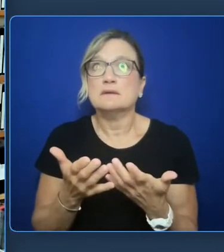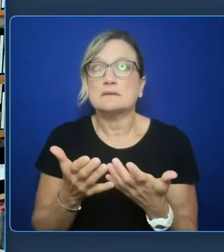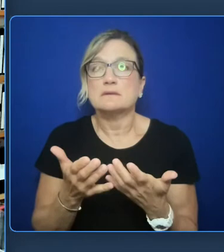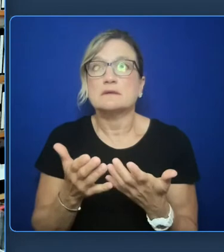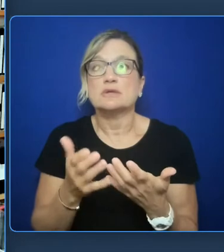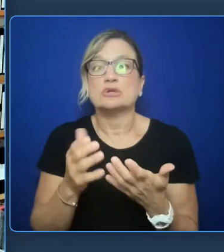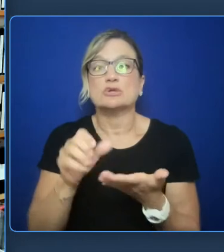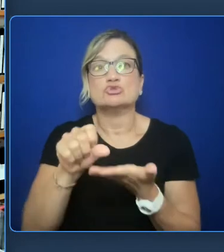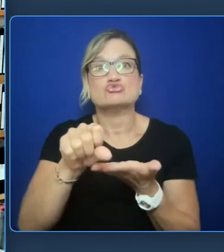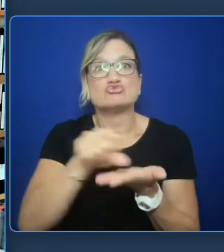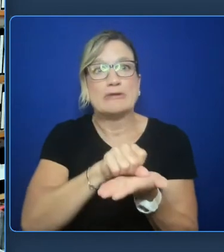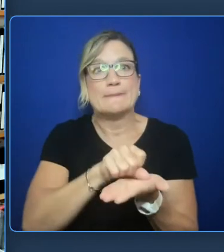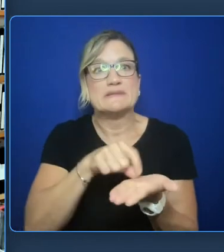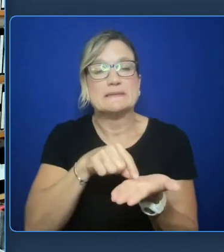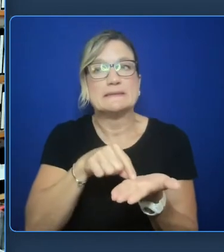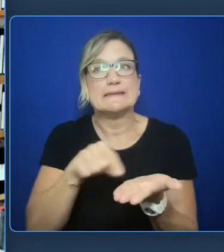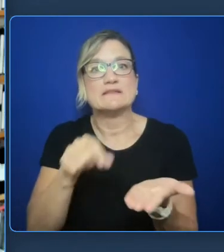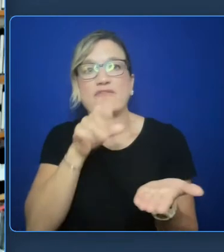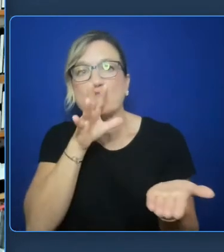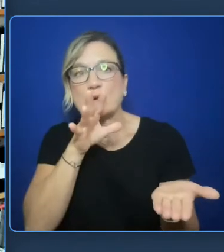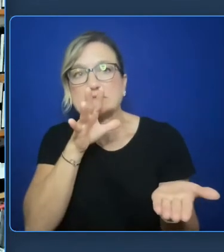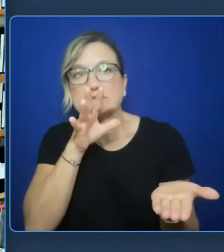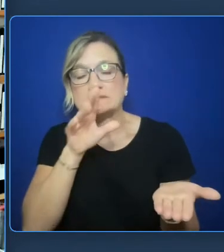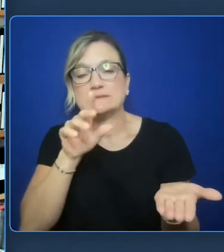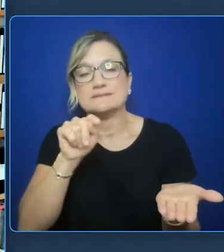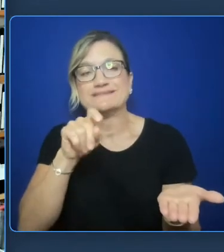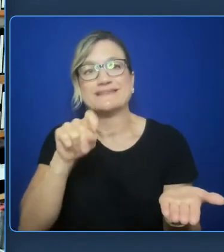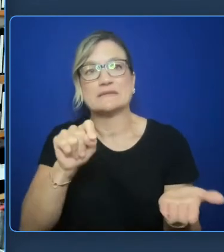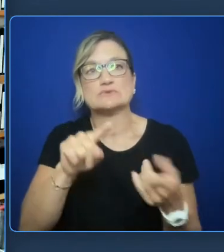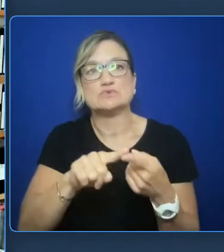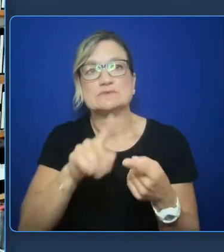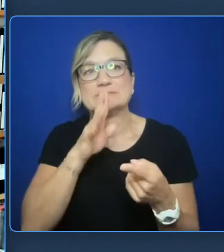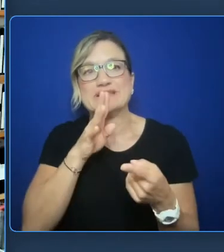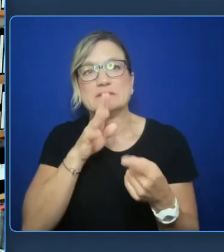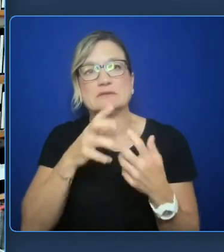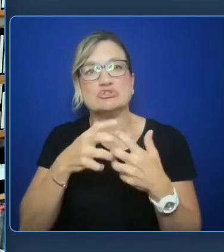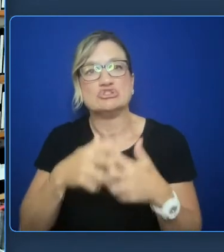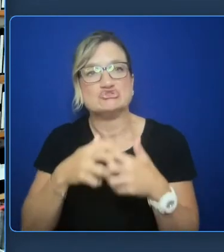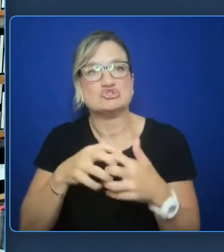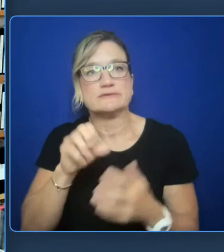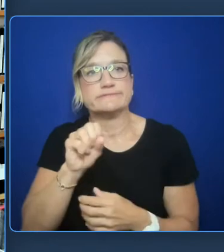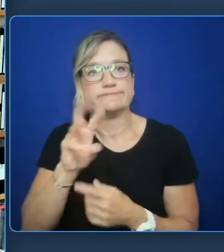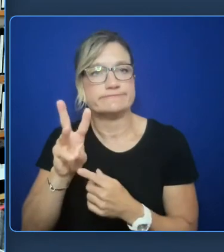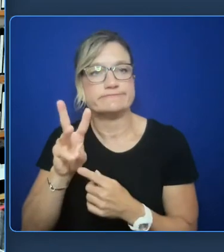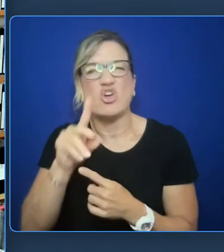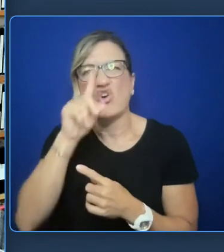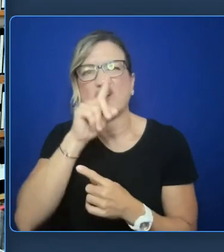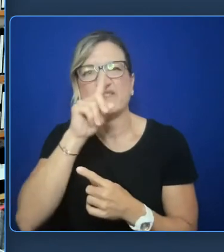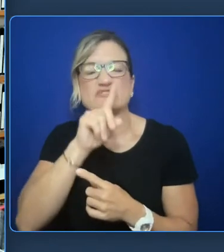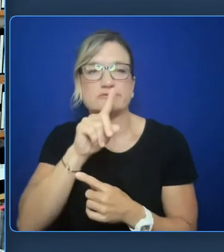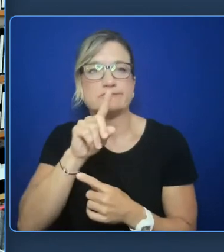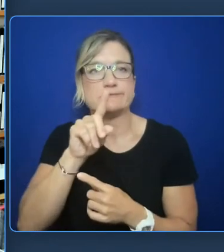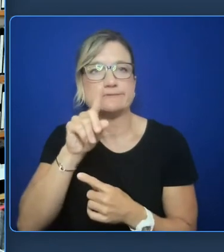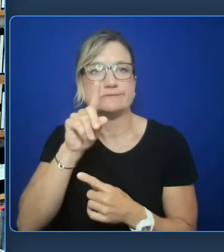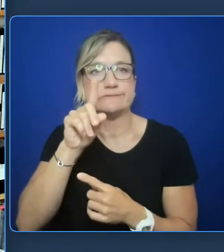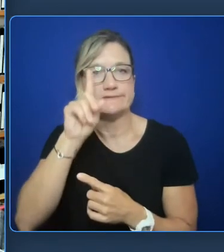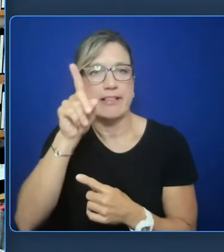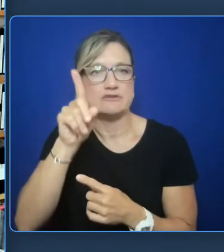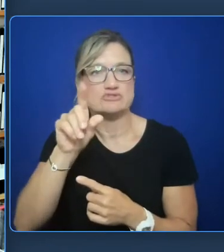where the script for the description is voiced by a text-to-speech engine, which is a kind of artificial intelligence.